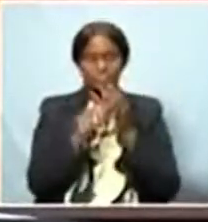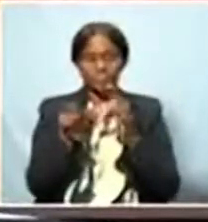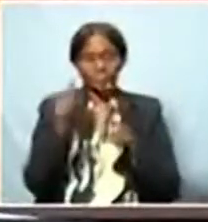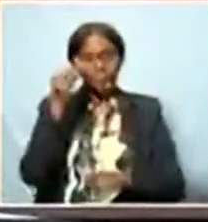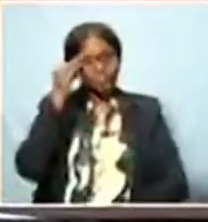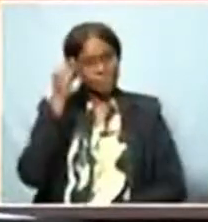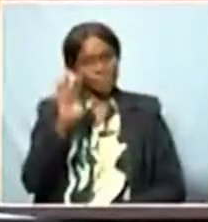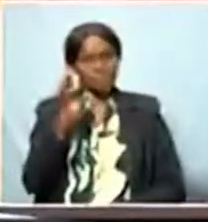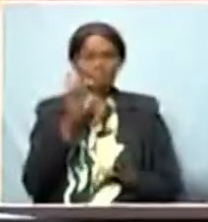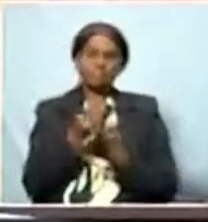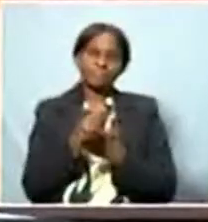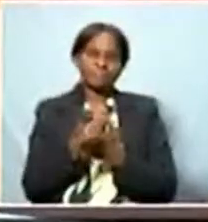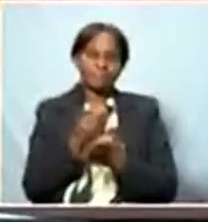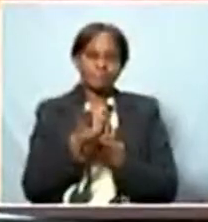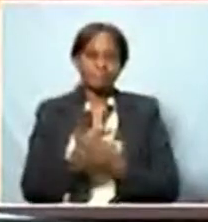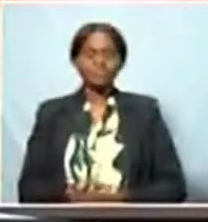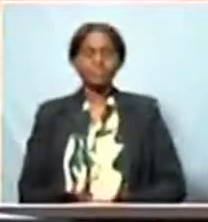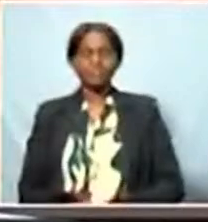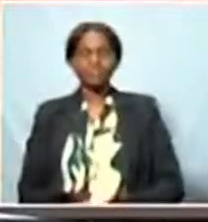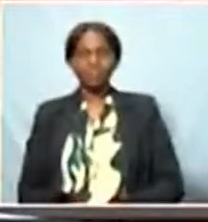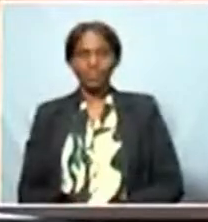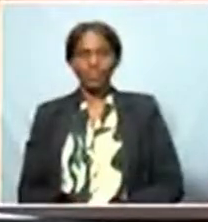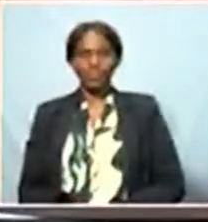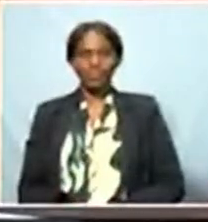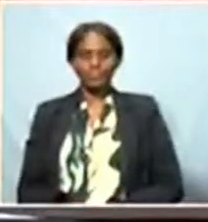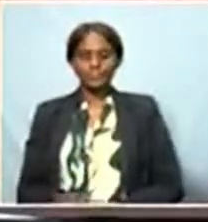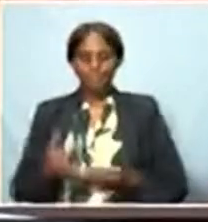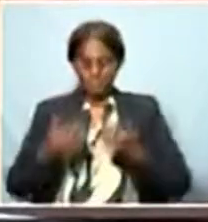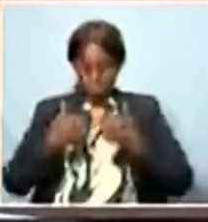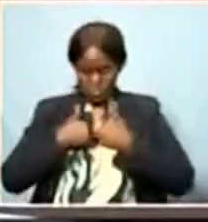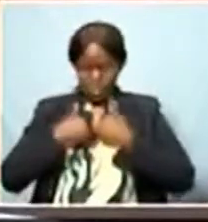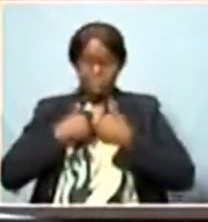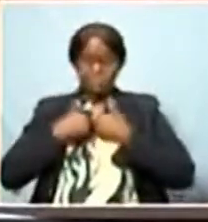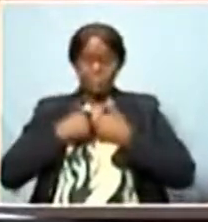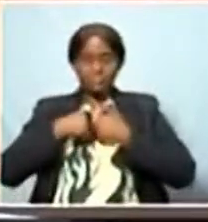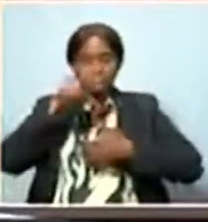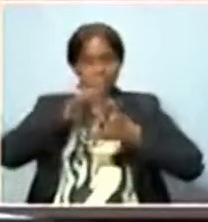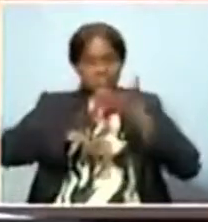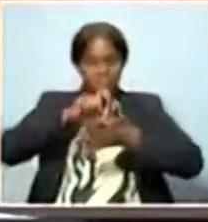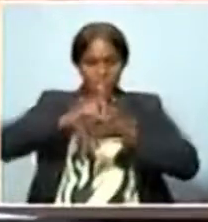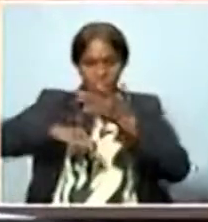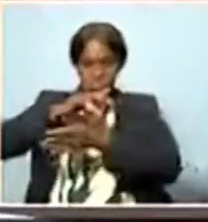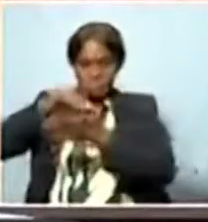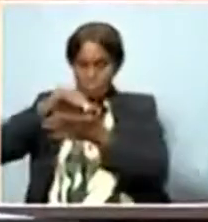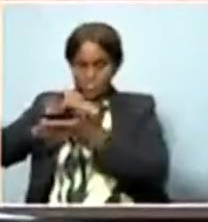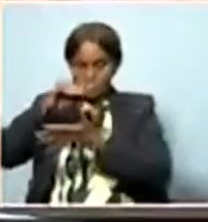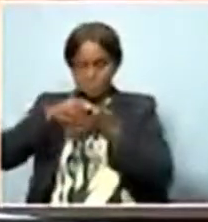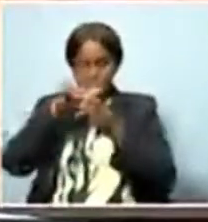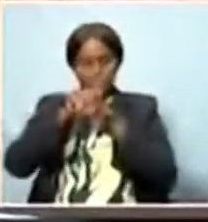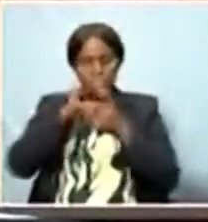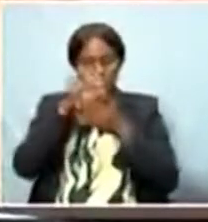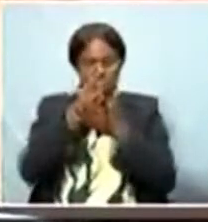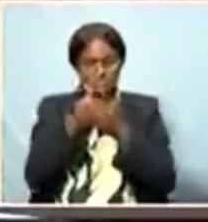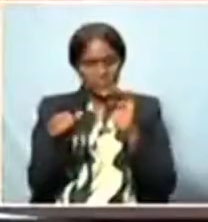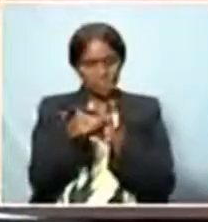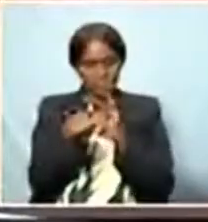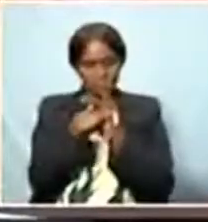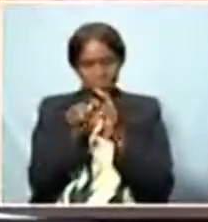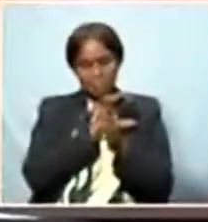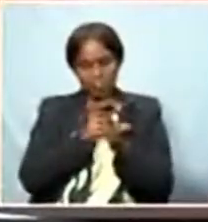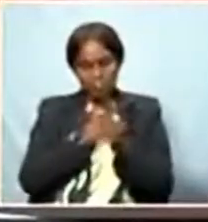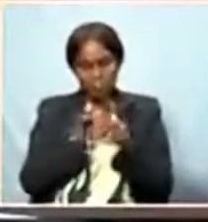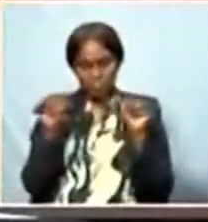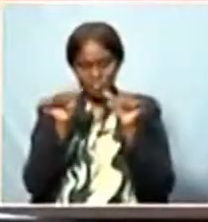your financing. There are cost centers in all these parastatal bodies for